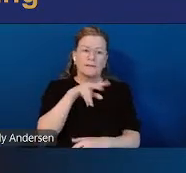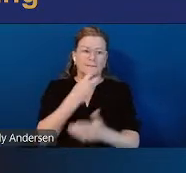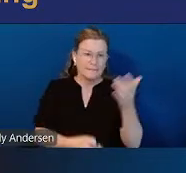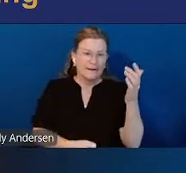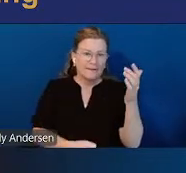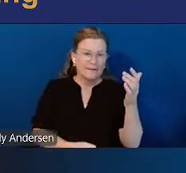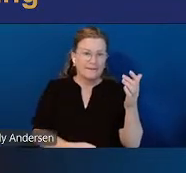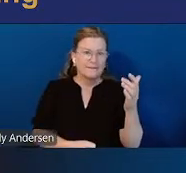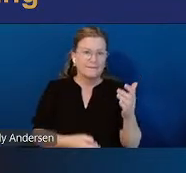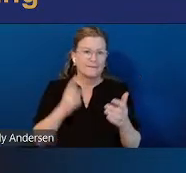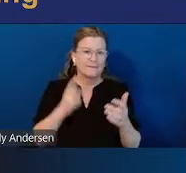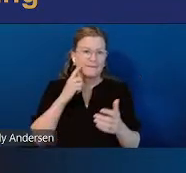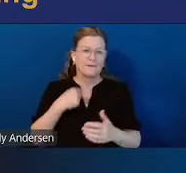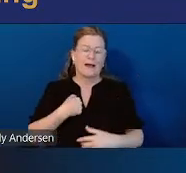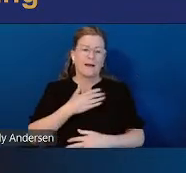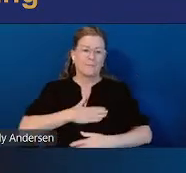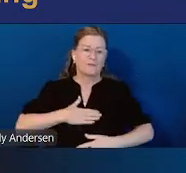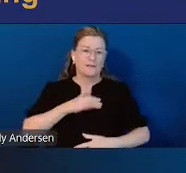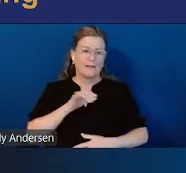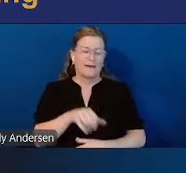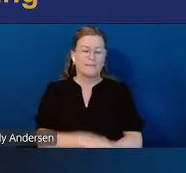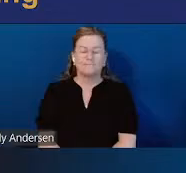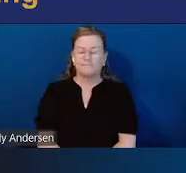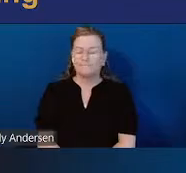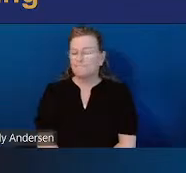deep dive and I appreciate that.